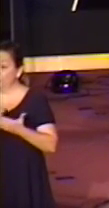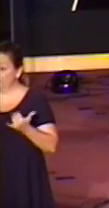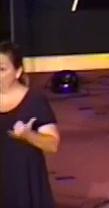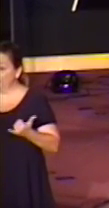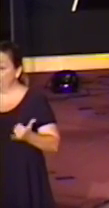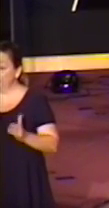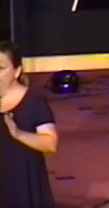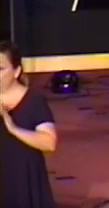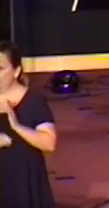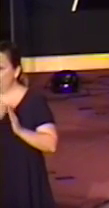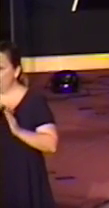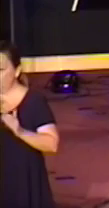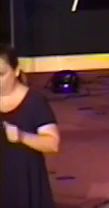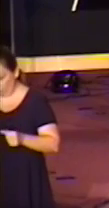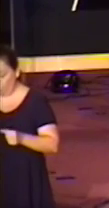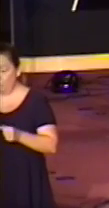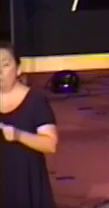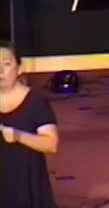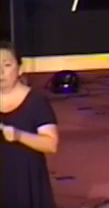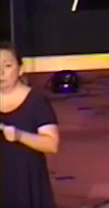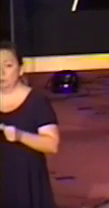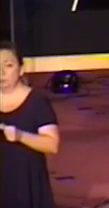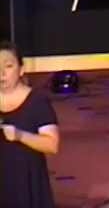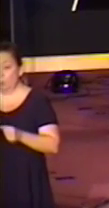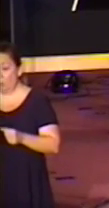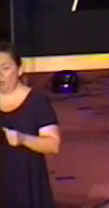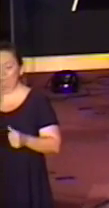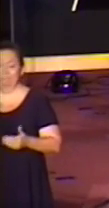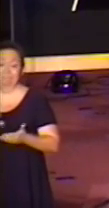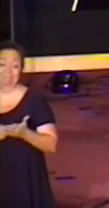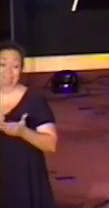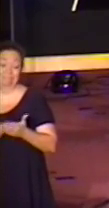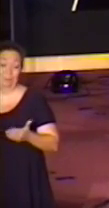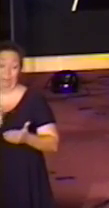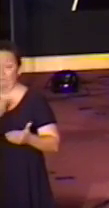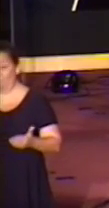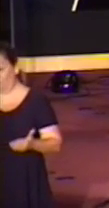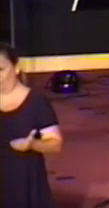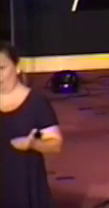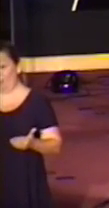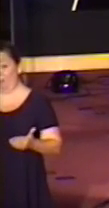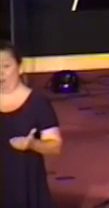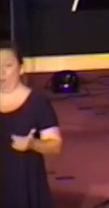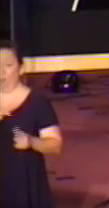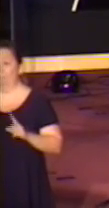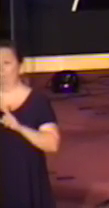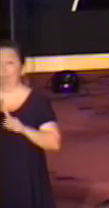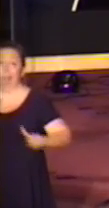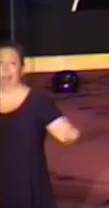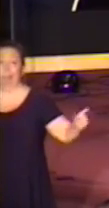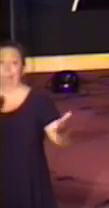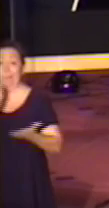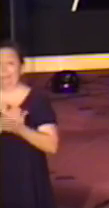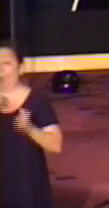to remember. Remember because we forget. Remember because we do go astray. We stop working